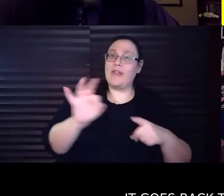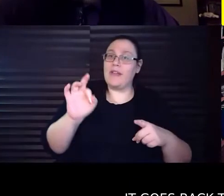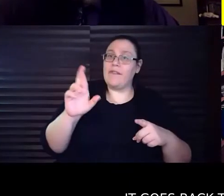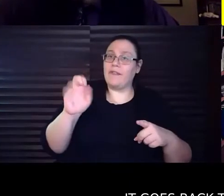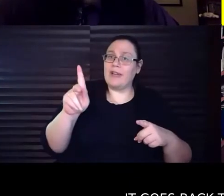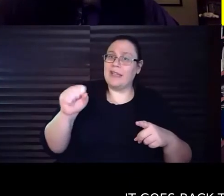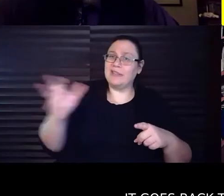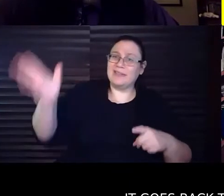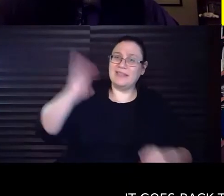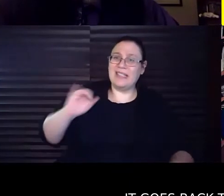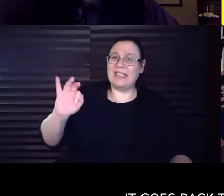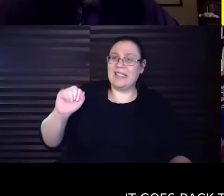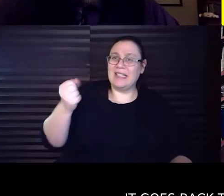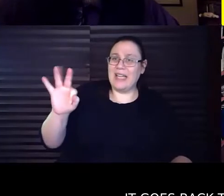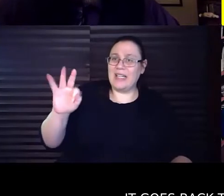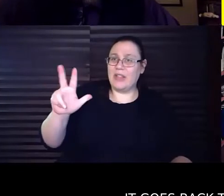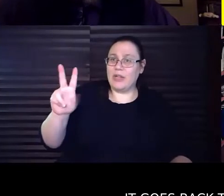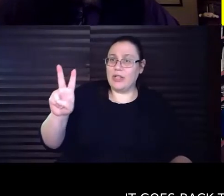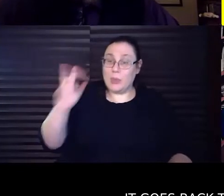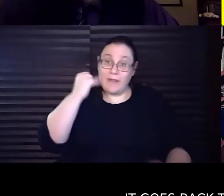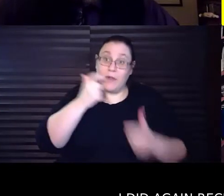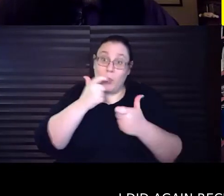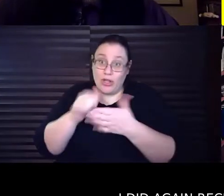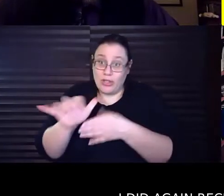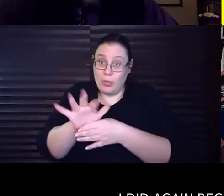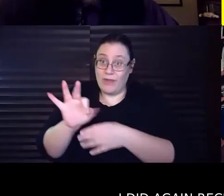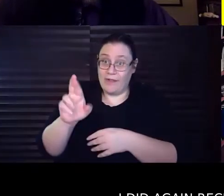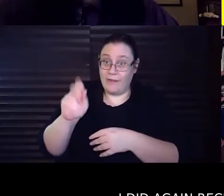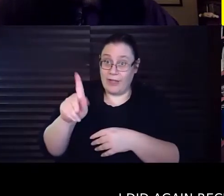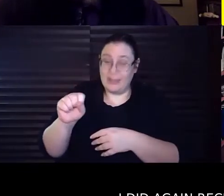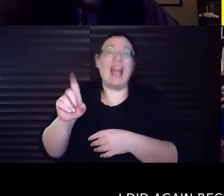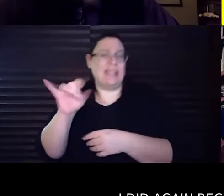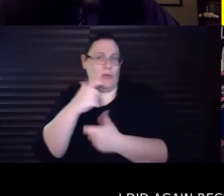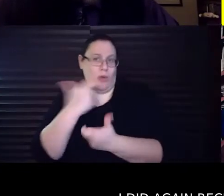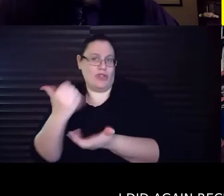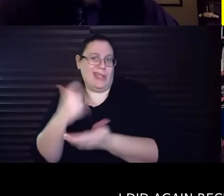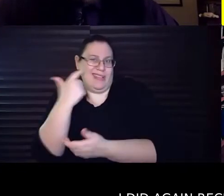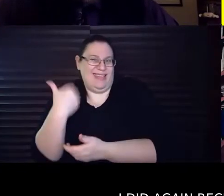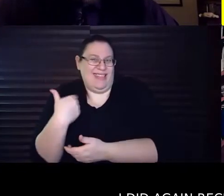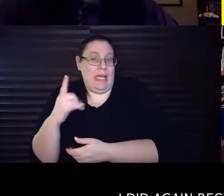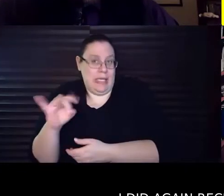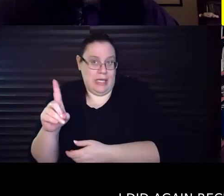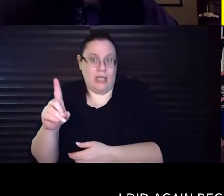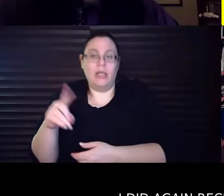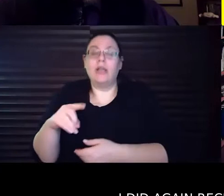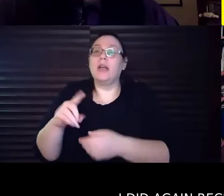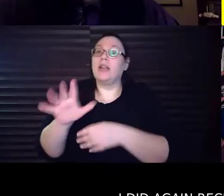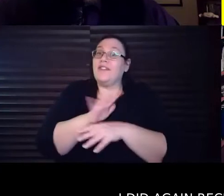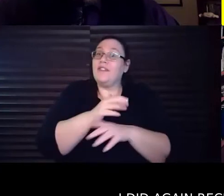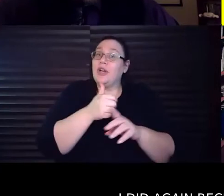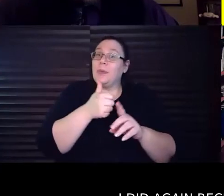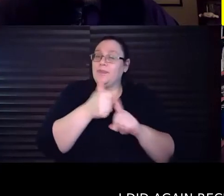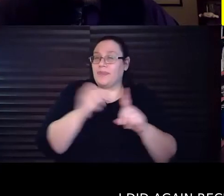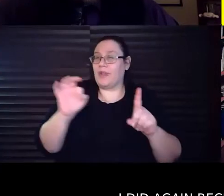1932, right? And if you watch that film, which I did again recently, it's the film and its Freaks.